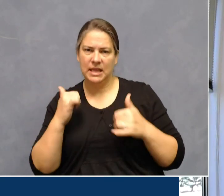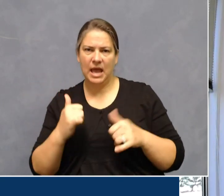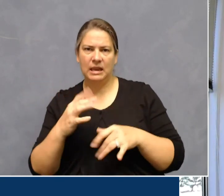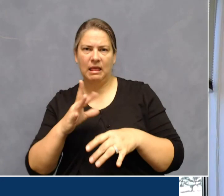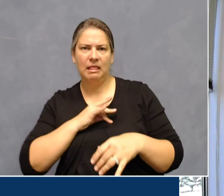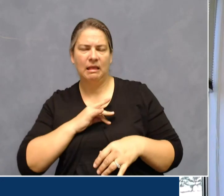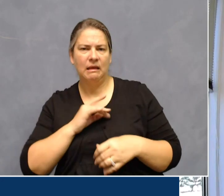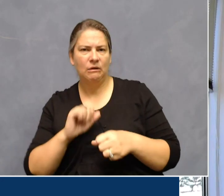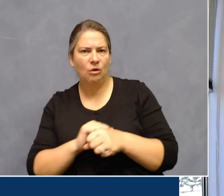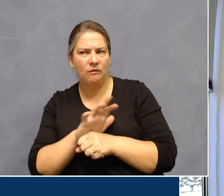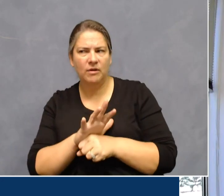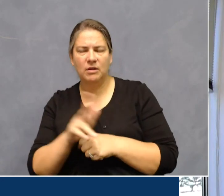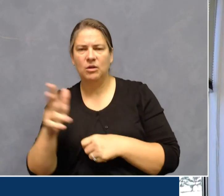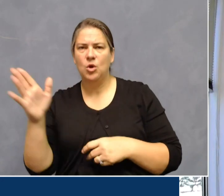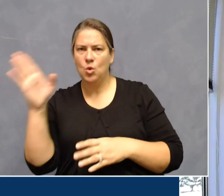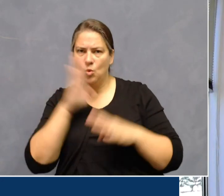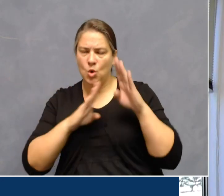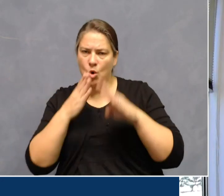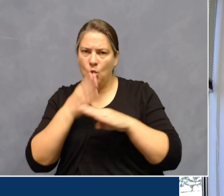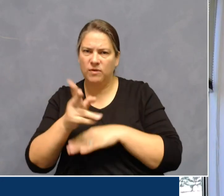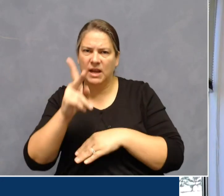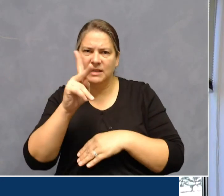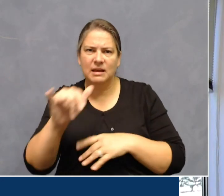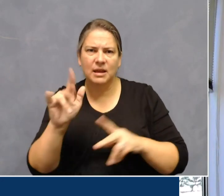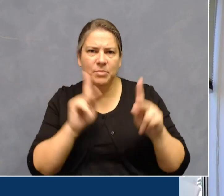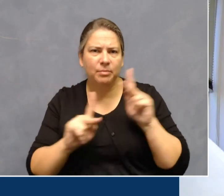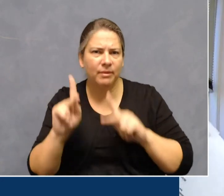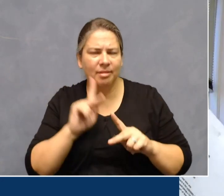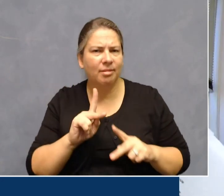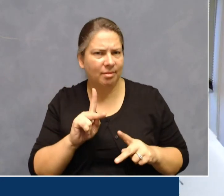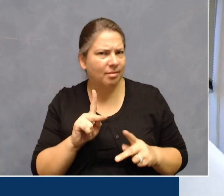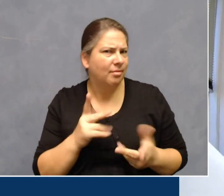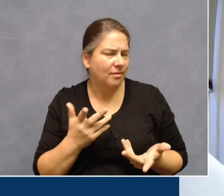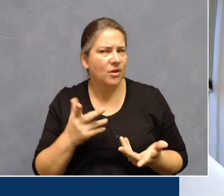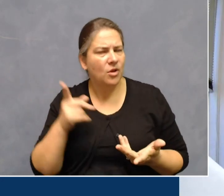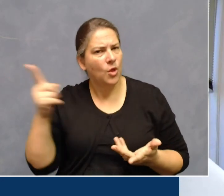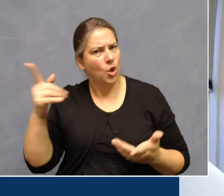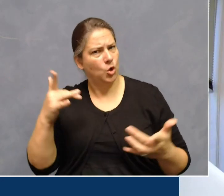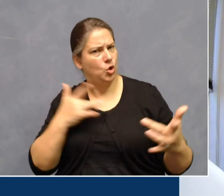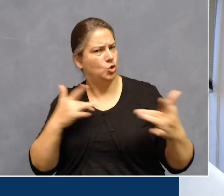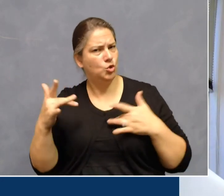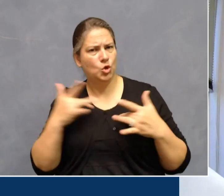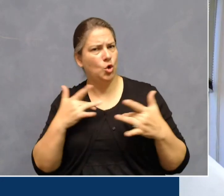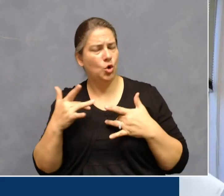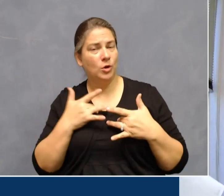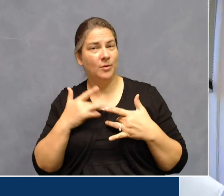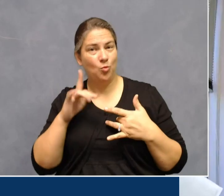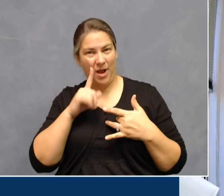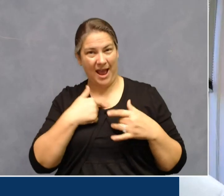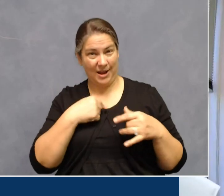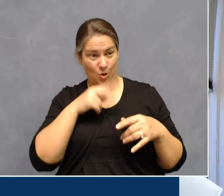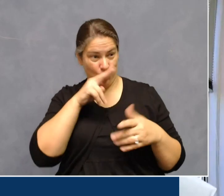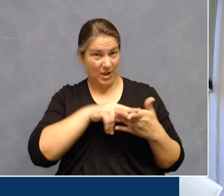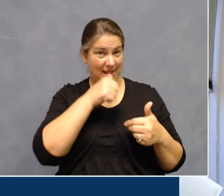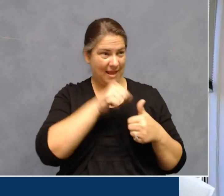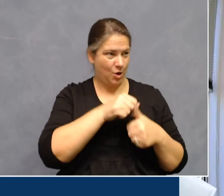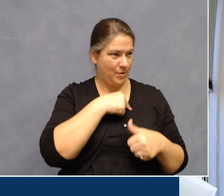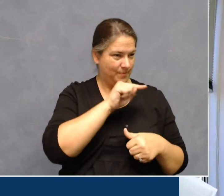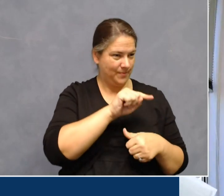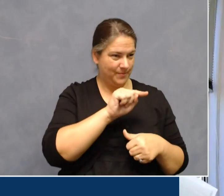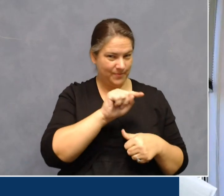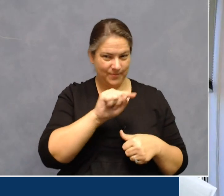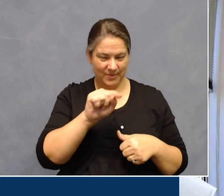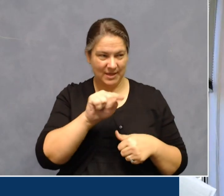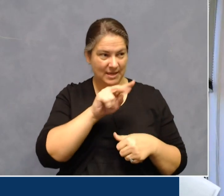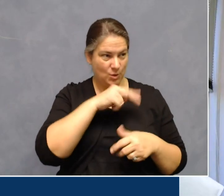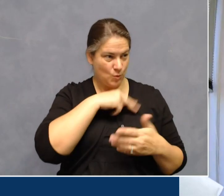their fellow Kentuckians for the same reasons, but they're really concerned. The consistent theme in here is they're frustrated when they go out to